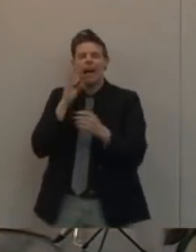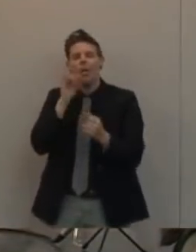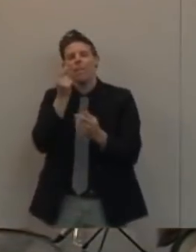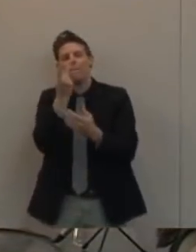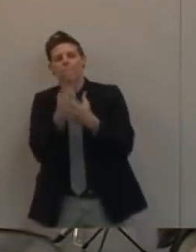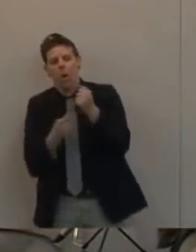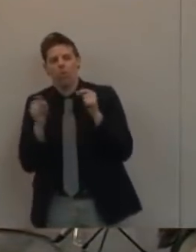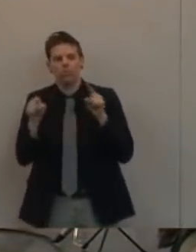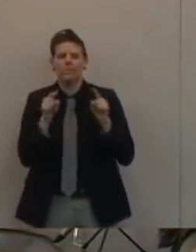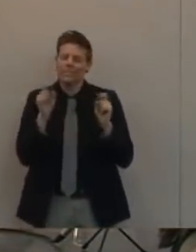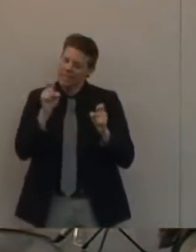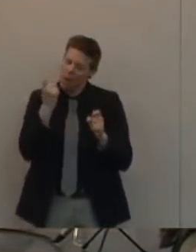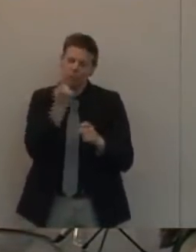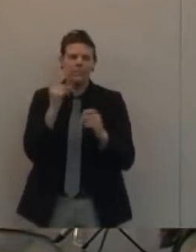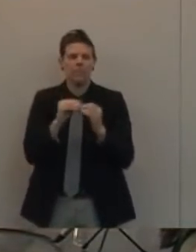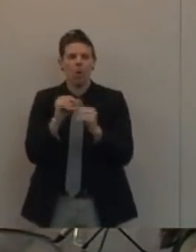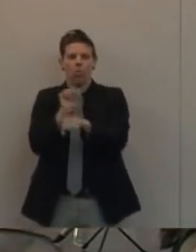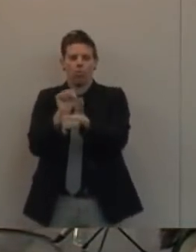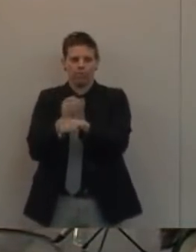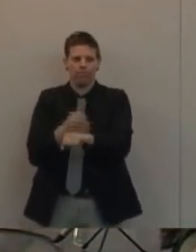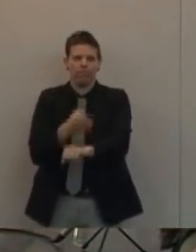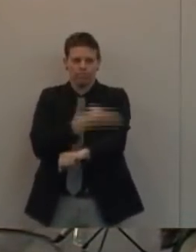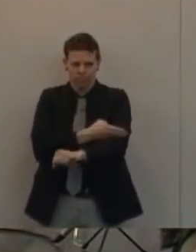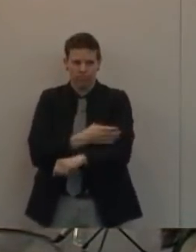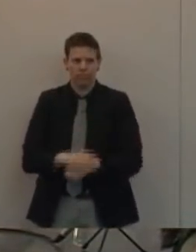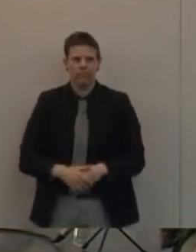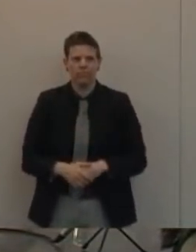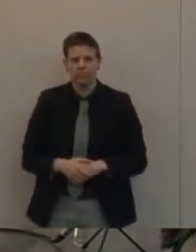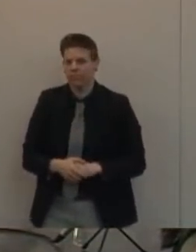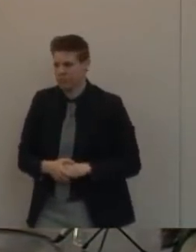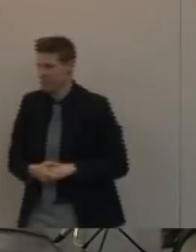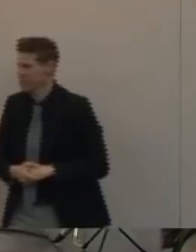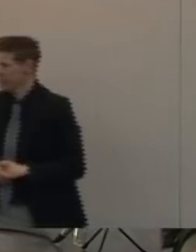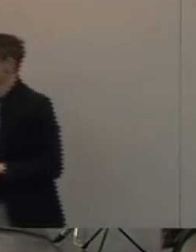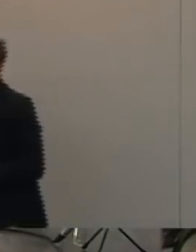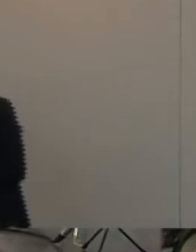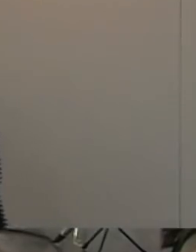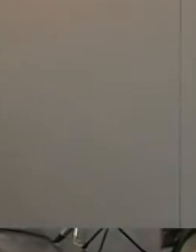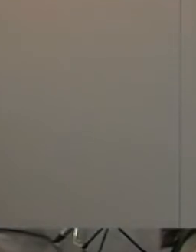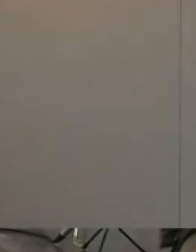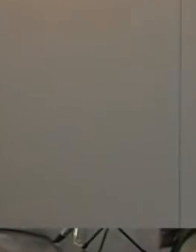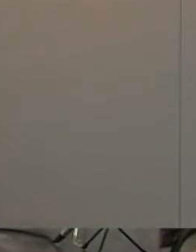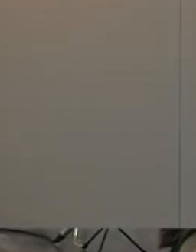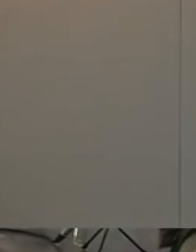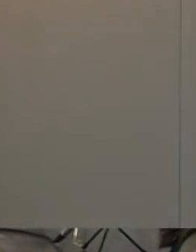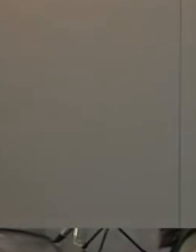All right, I'm going to give our last folks one more try. I'm going to unmute Celia.